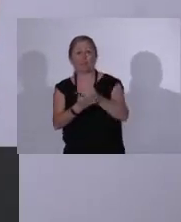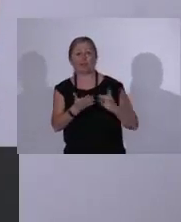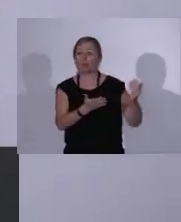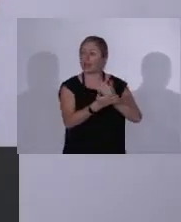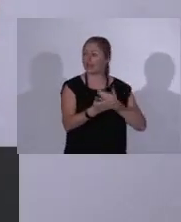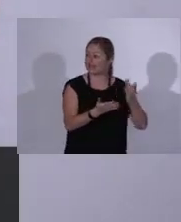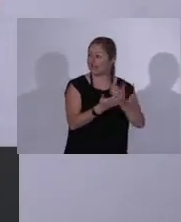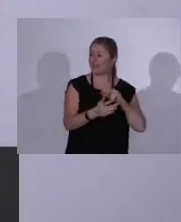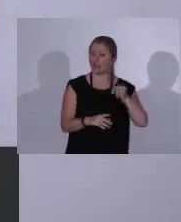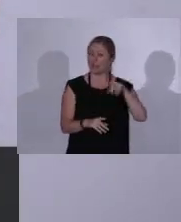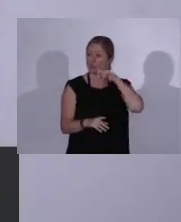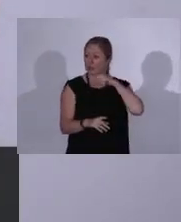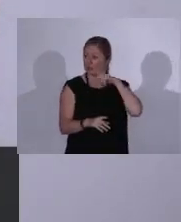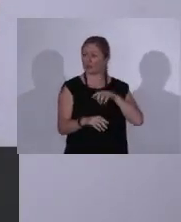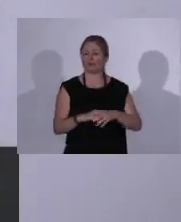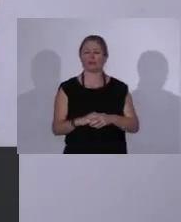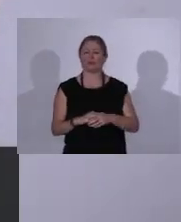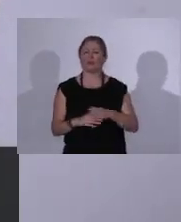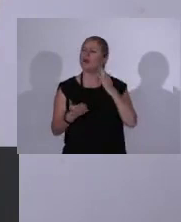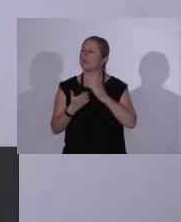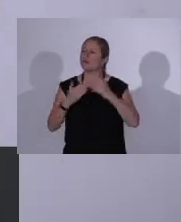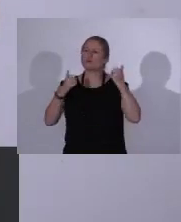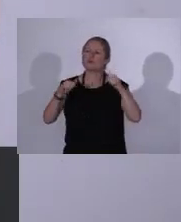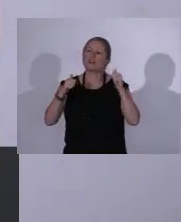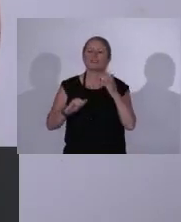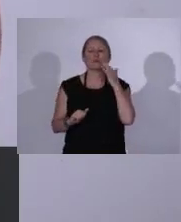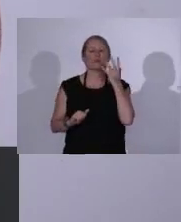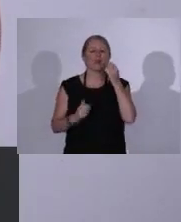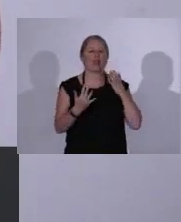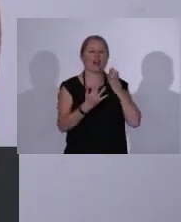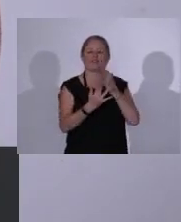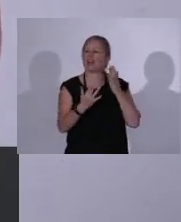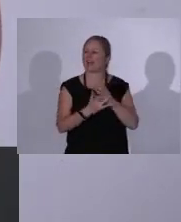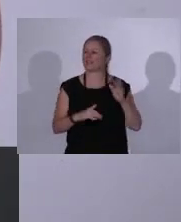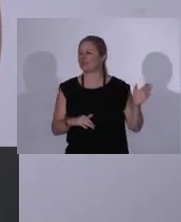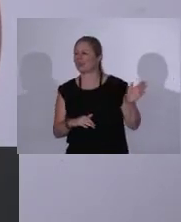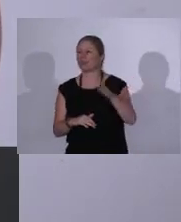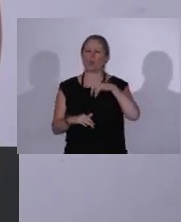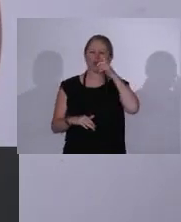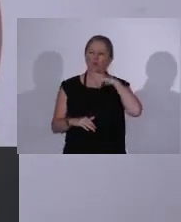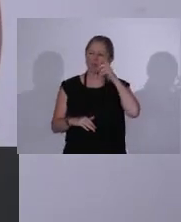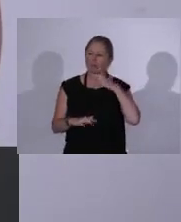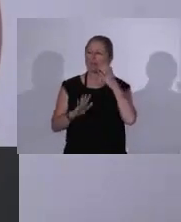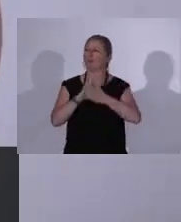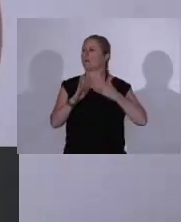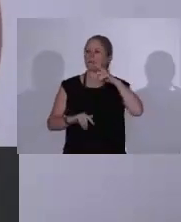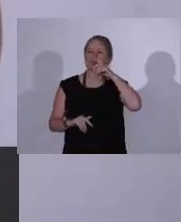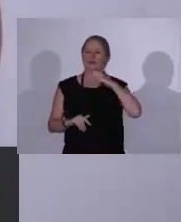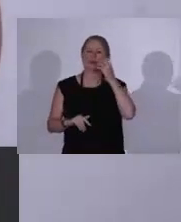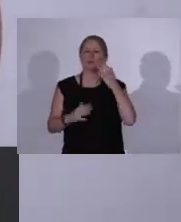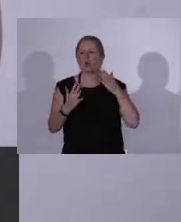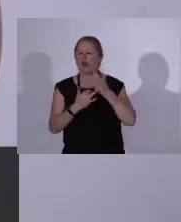hasn't. But I think we'll be successful when we have access to all those people and they have access to the service rather than just the